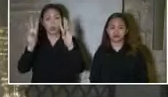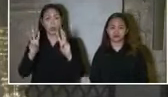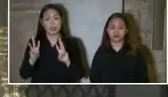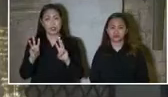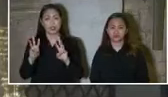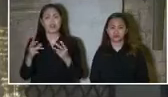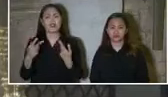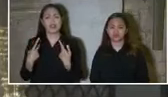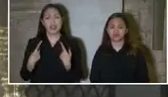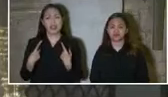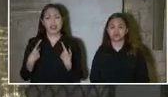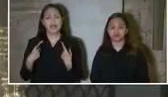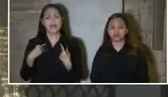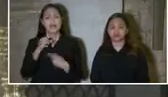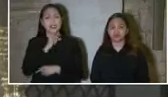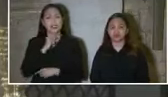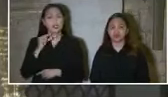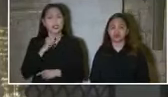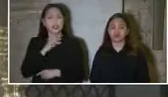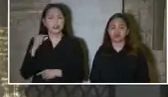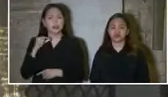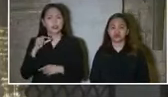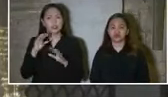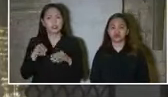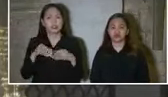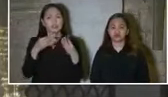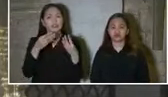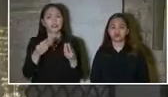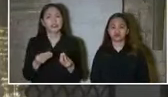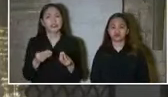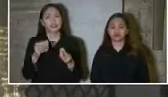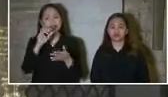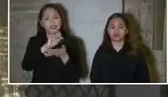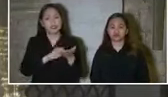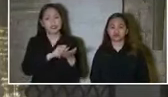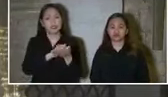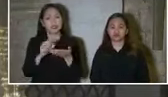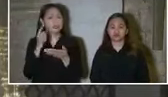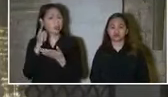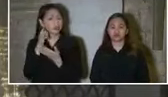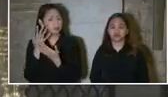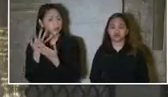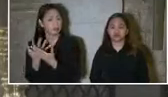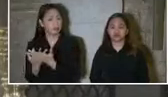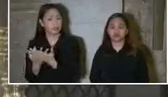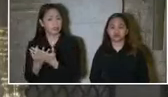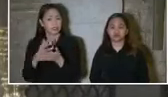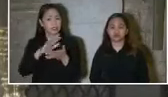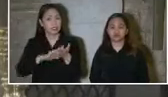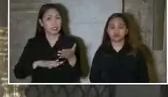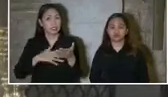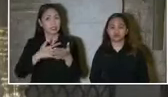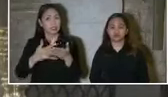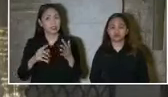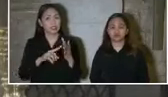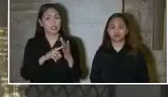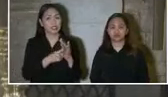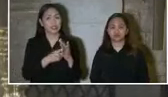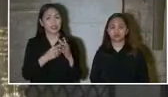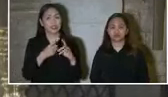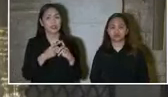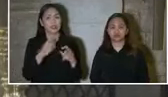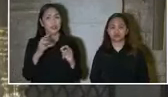we will be having priests to give the Sacrament of Confession. The schedule will be from 10